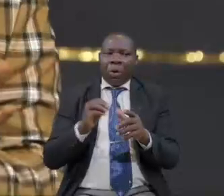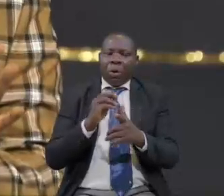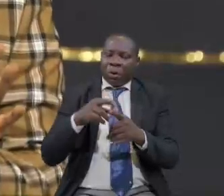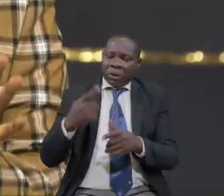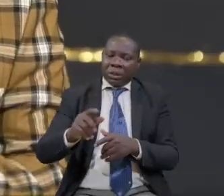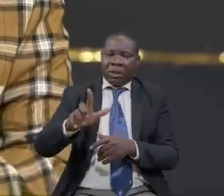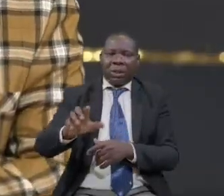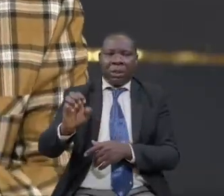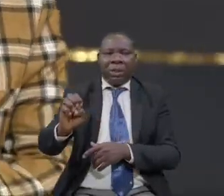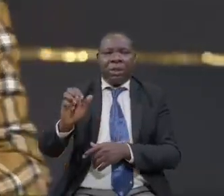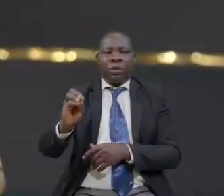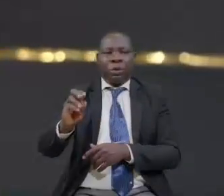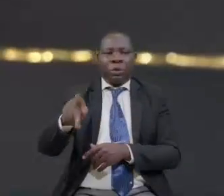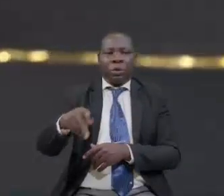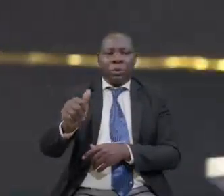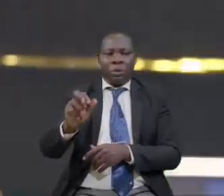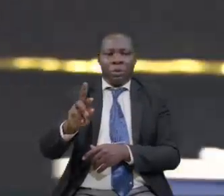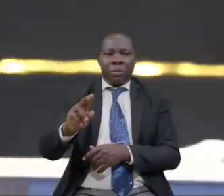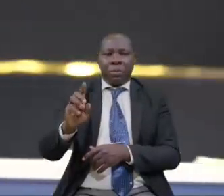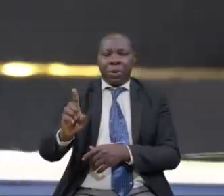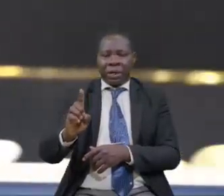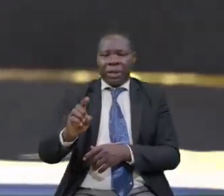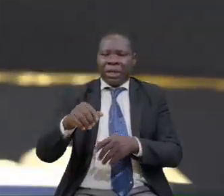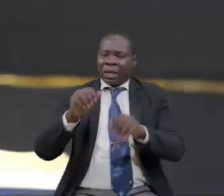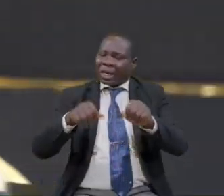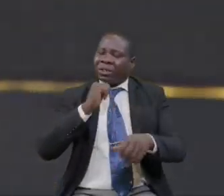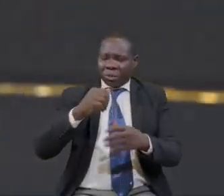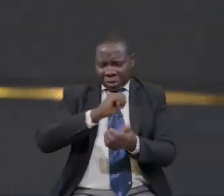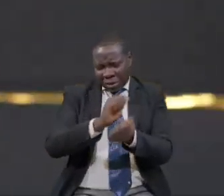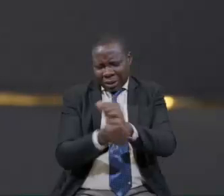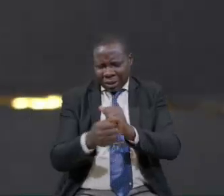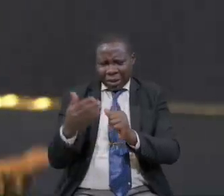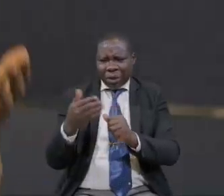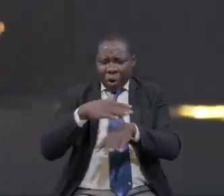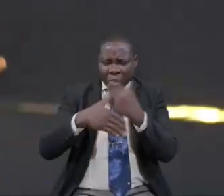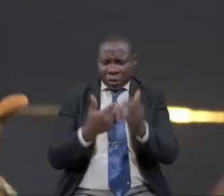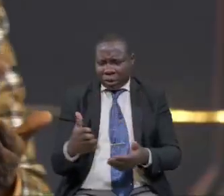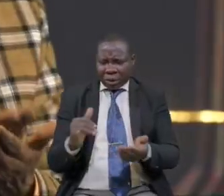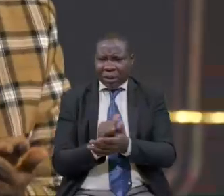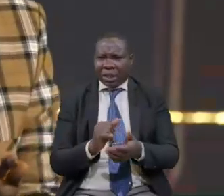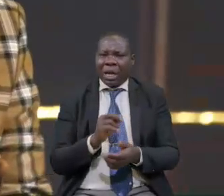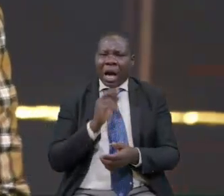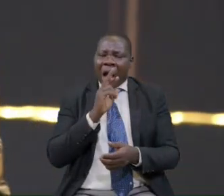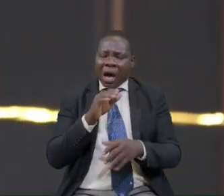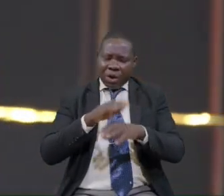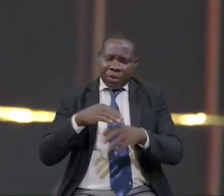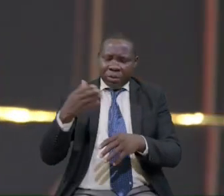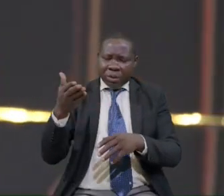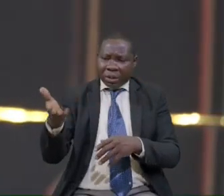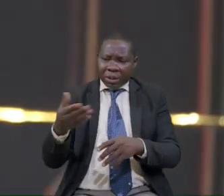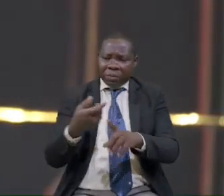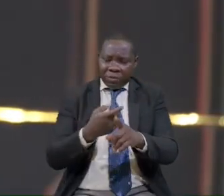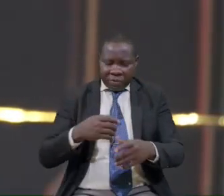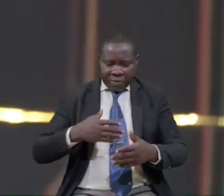They cannot change all the things that have been upon them from birth.